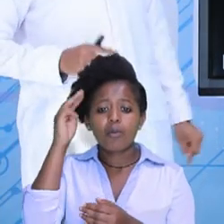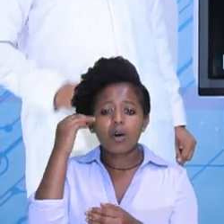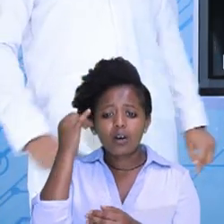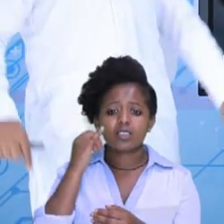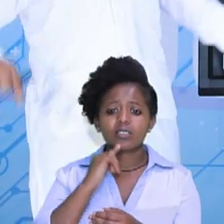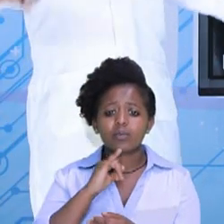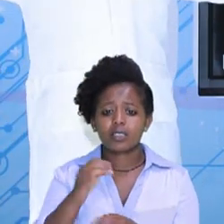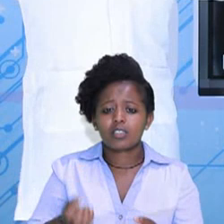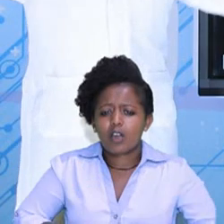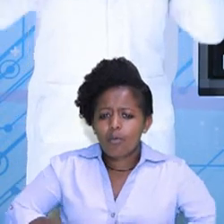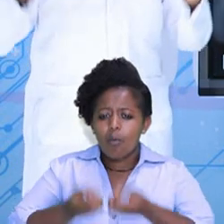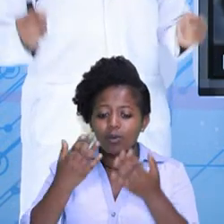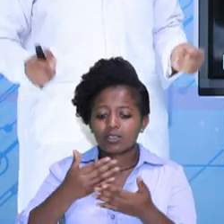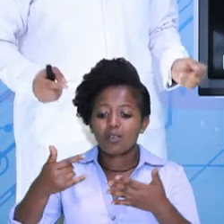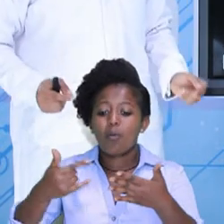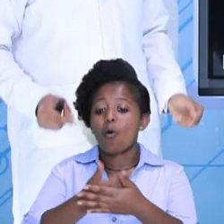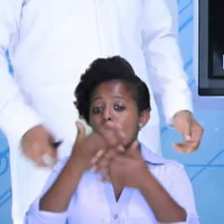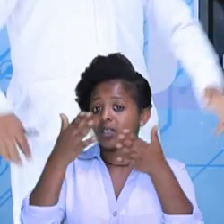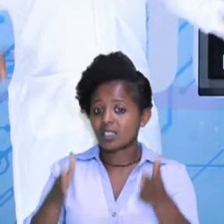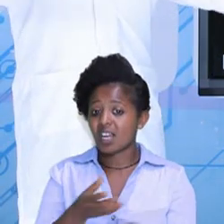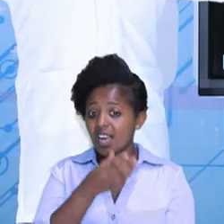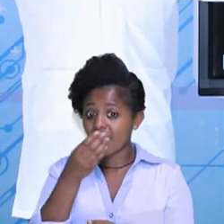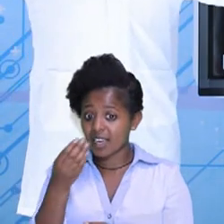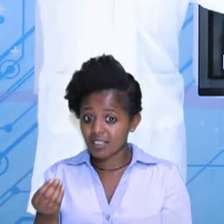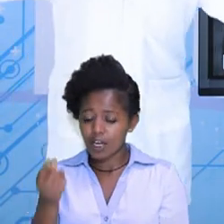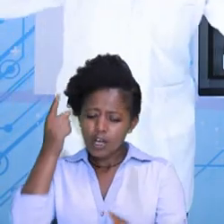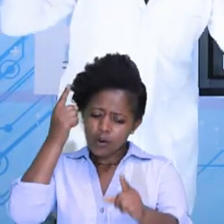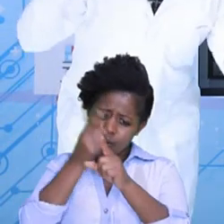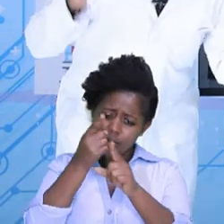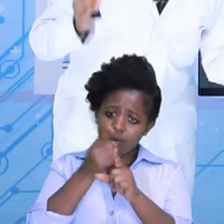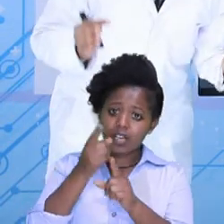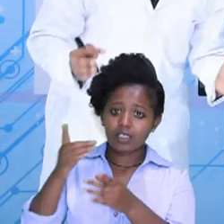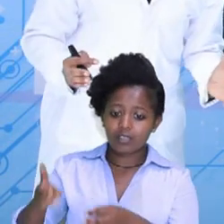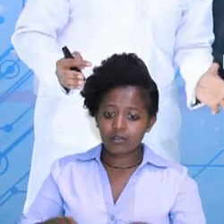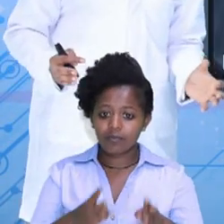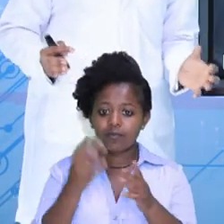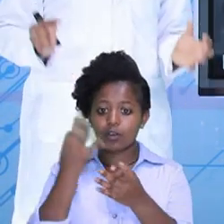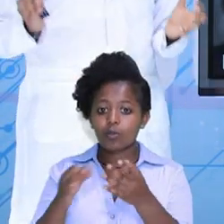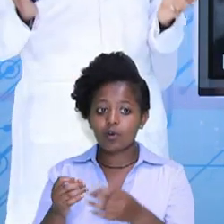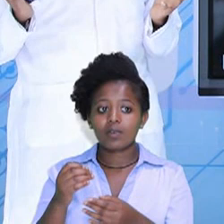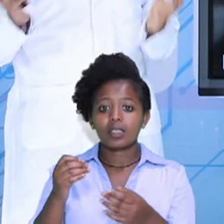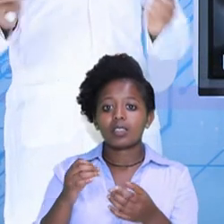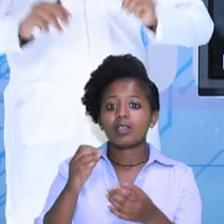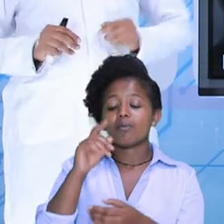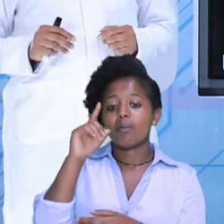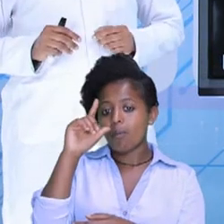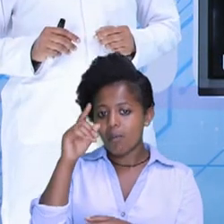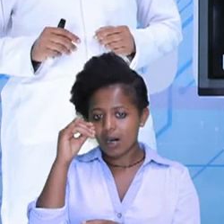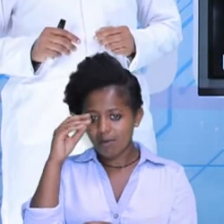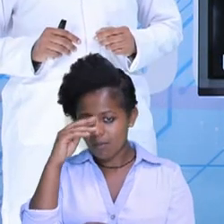Maoism was the most modern and correct form of Marxism and